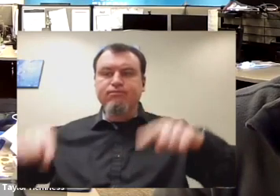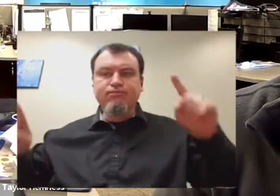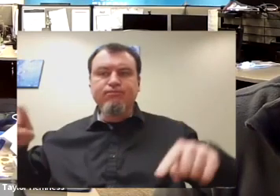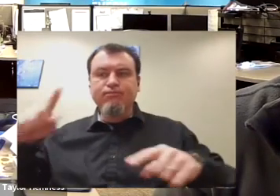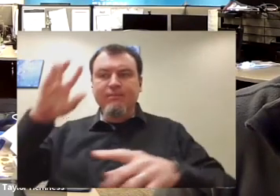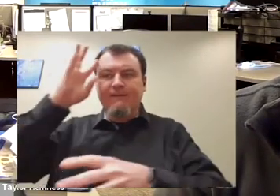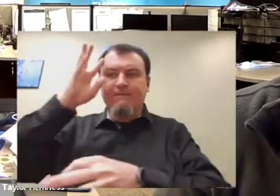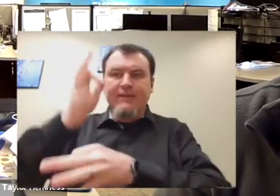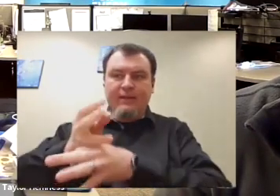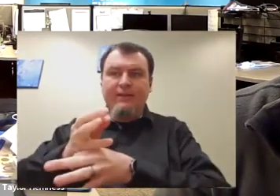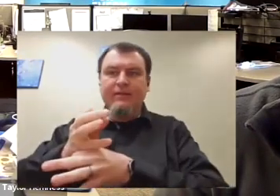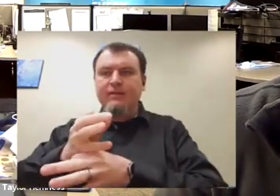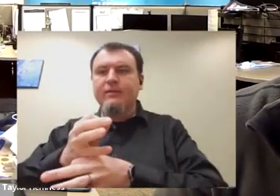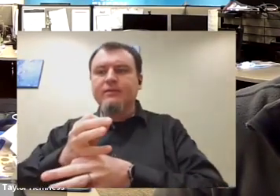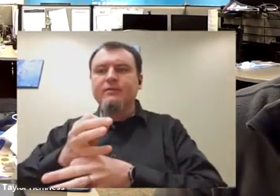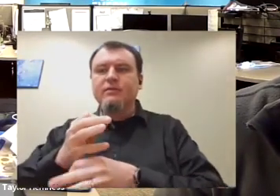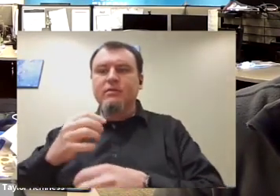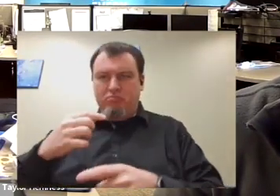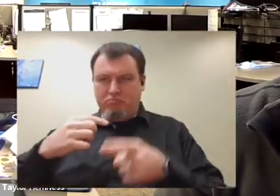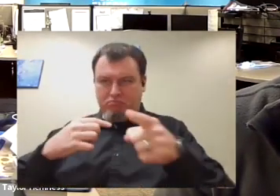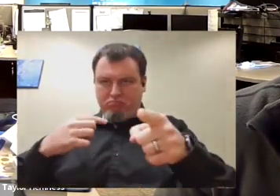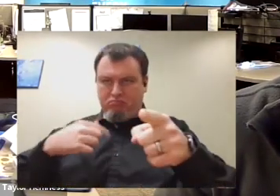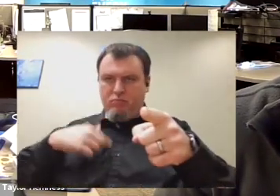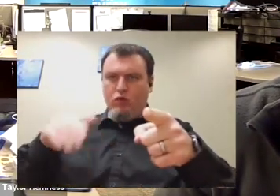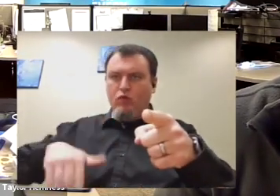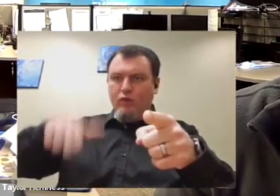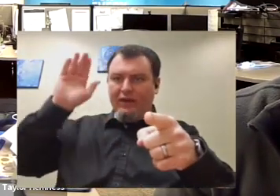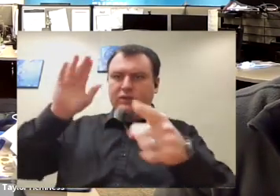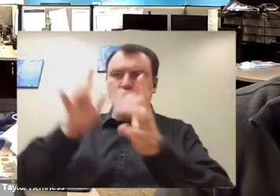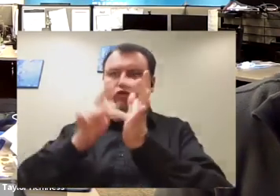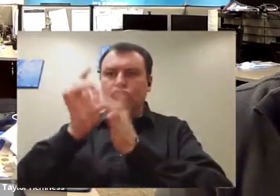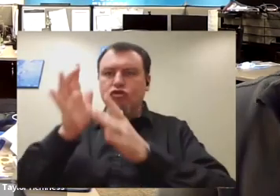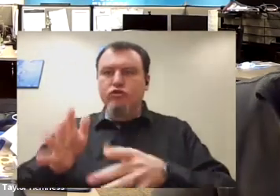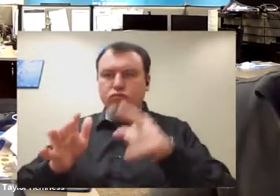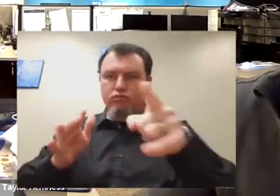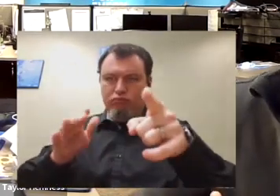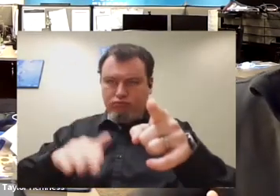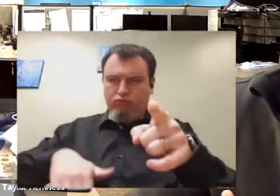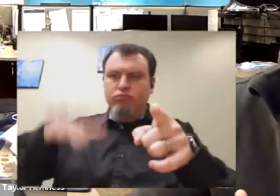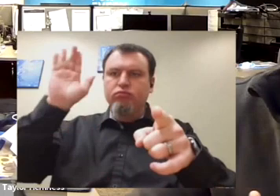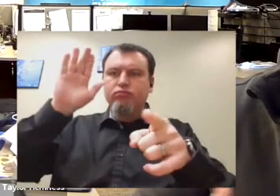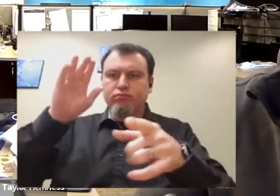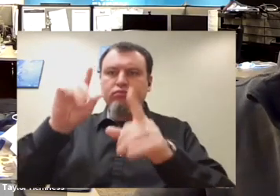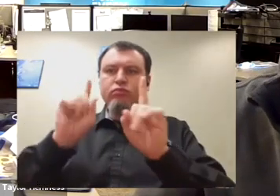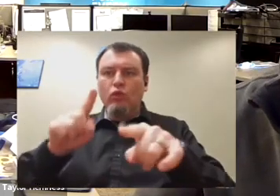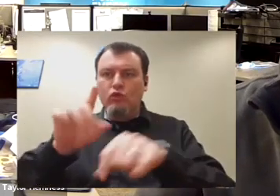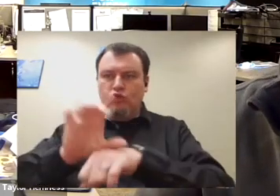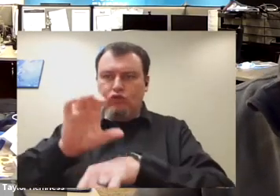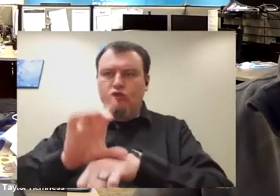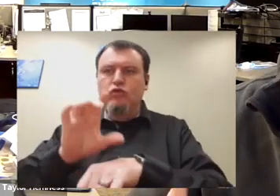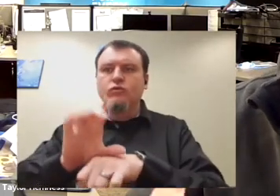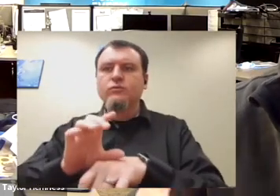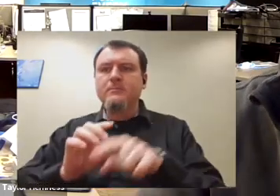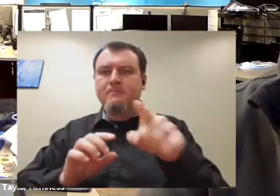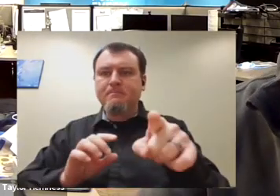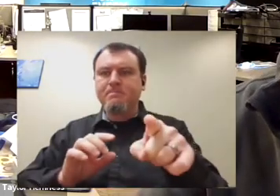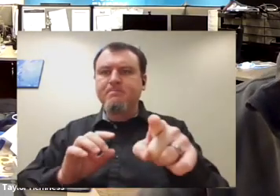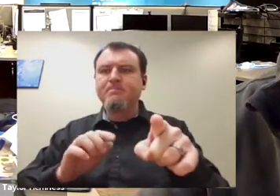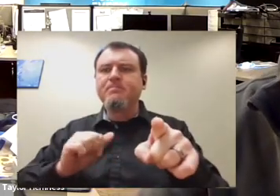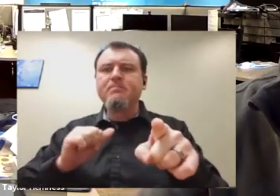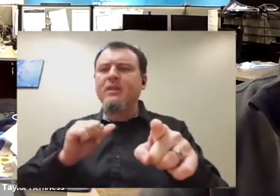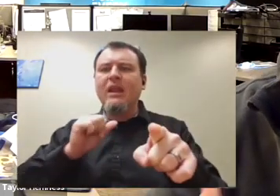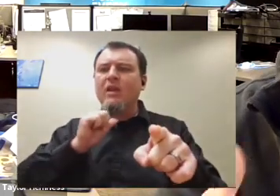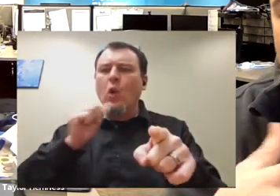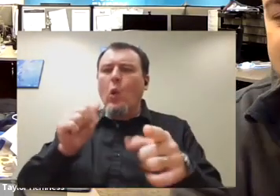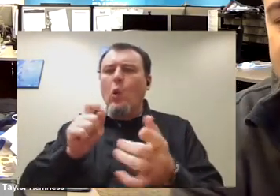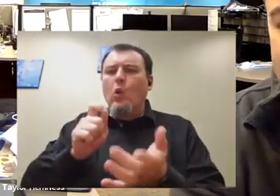this interview. And also, if you're not familiar, I don't necessarily write down any questions. I want this to be a